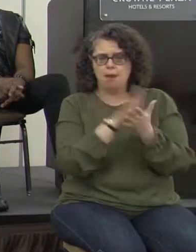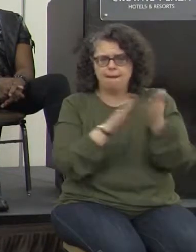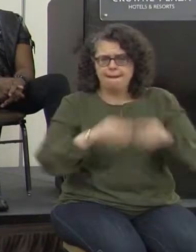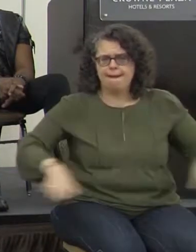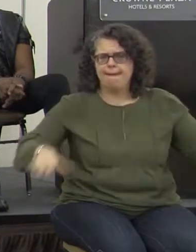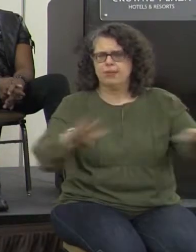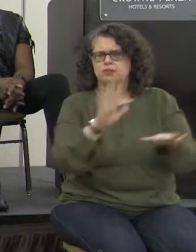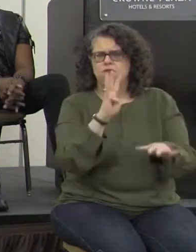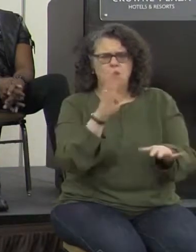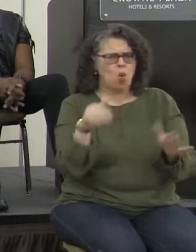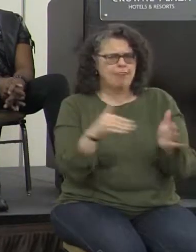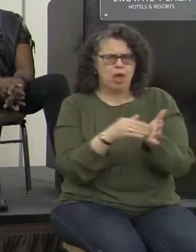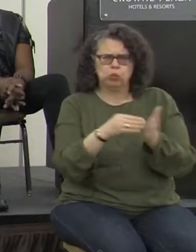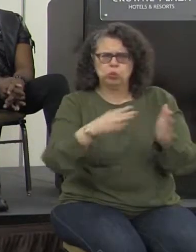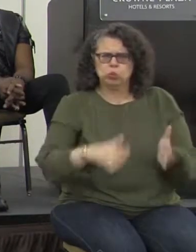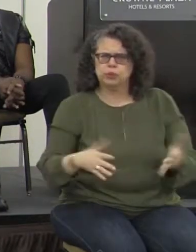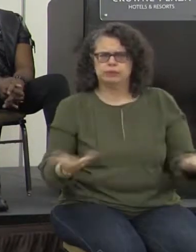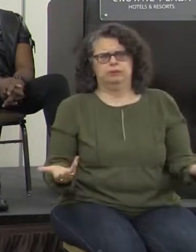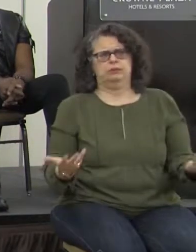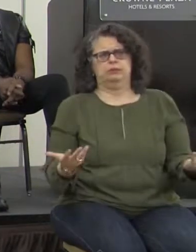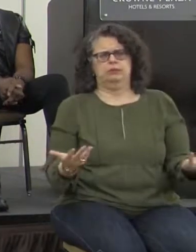4,000.